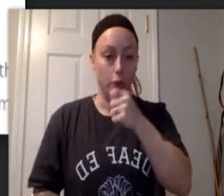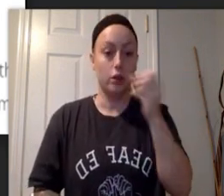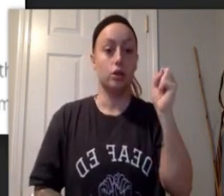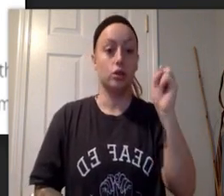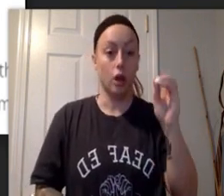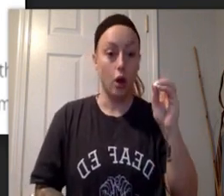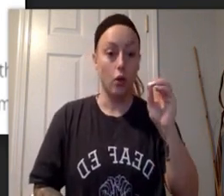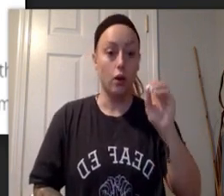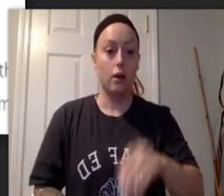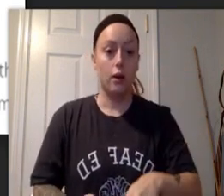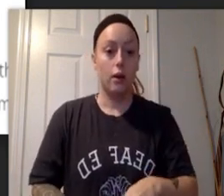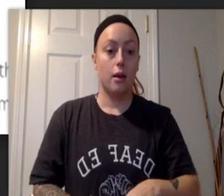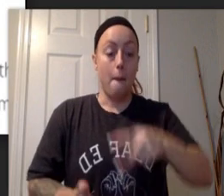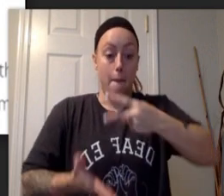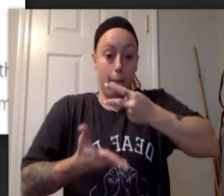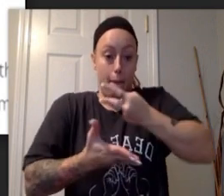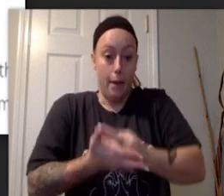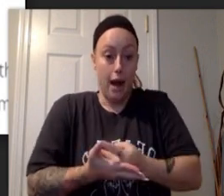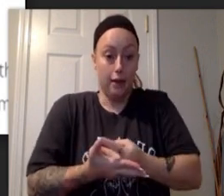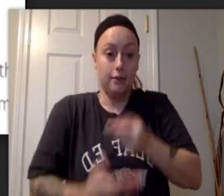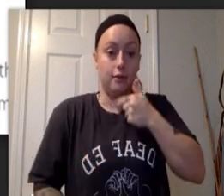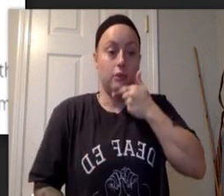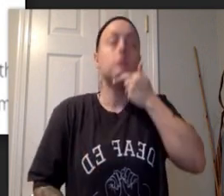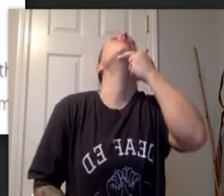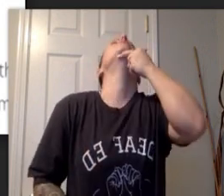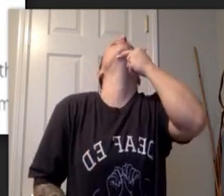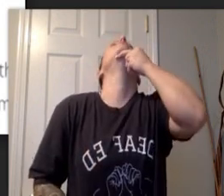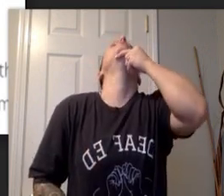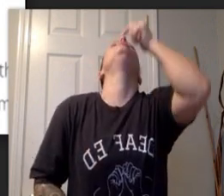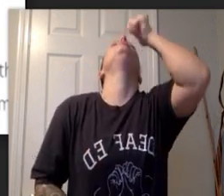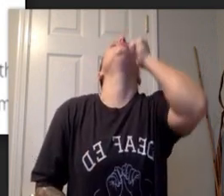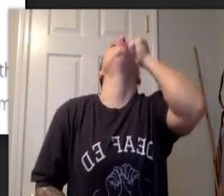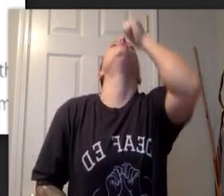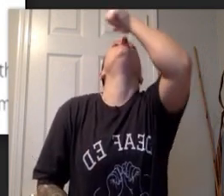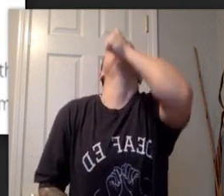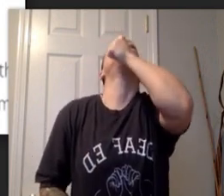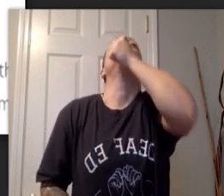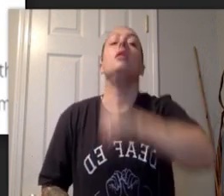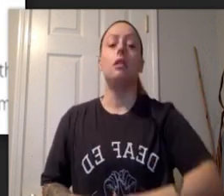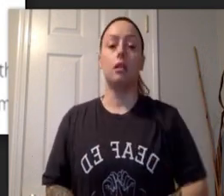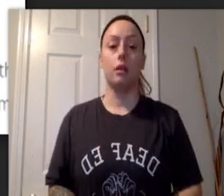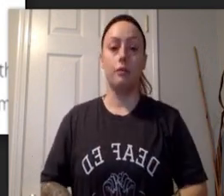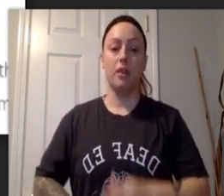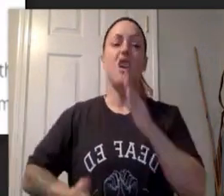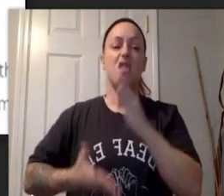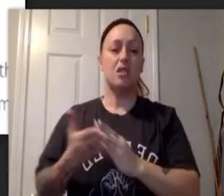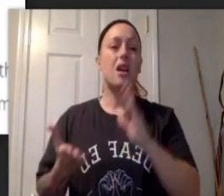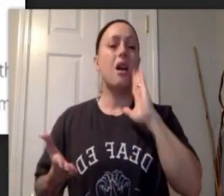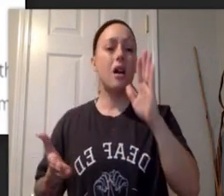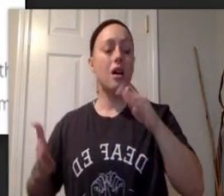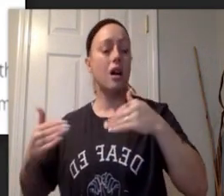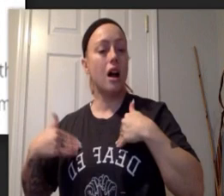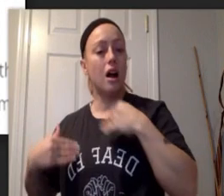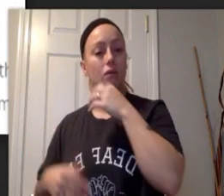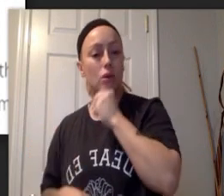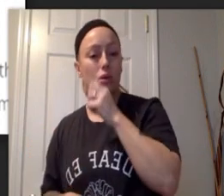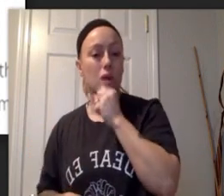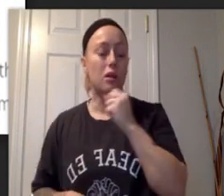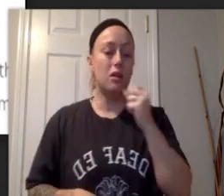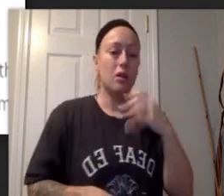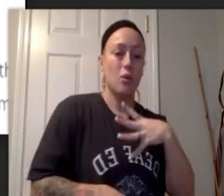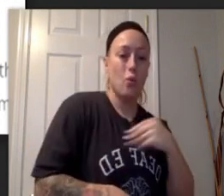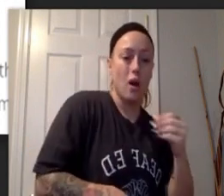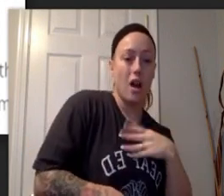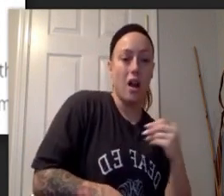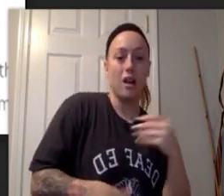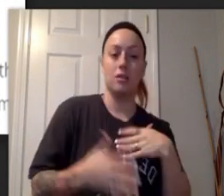dose. It again, like this looks yellow with red, but some of them will have orange with white. Like it doesn't matter what colors. This